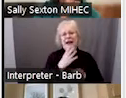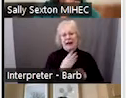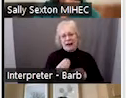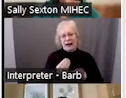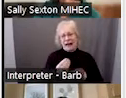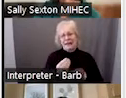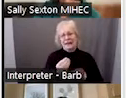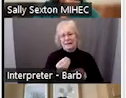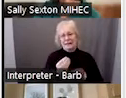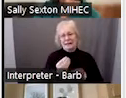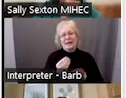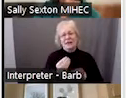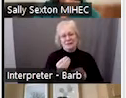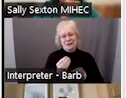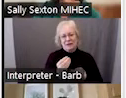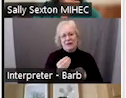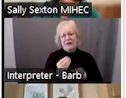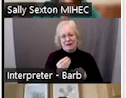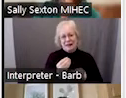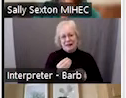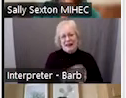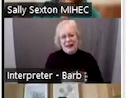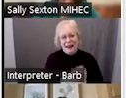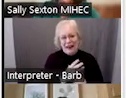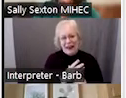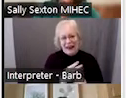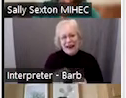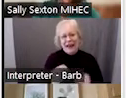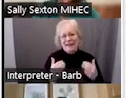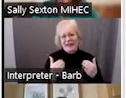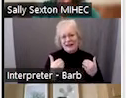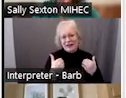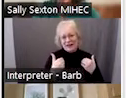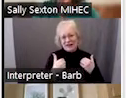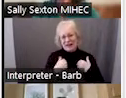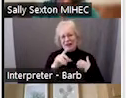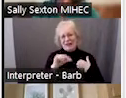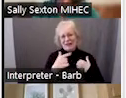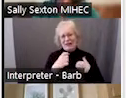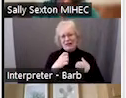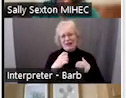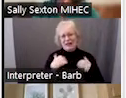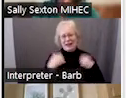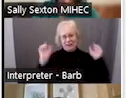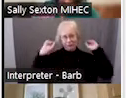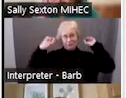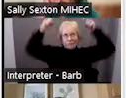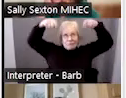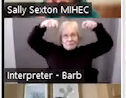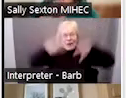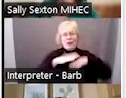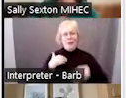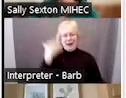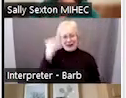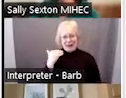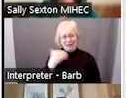my legs on my head. That's awesome. Thank you, Amelie. We look forward to hearing more from